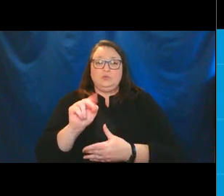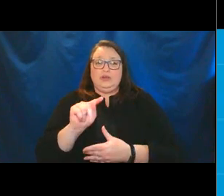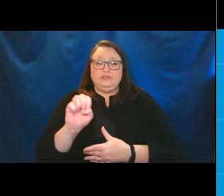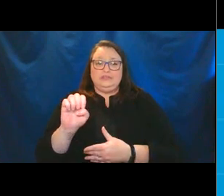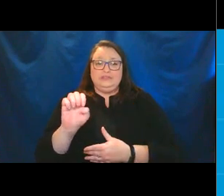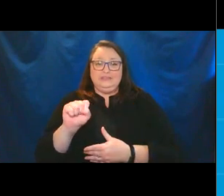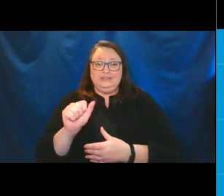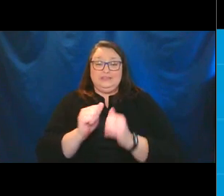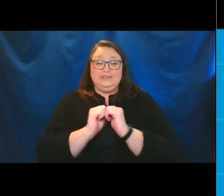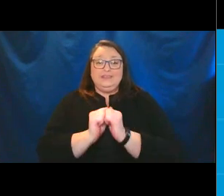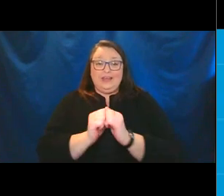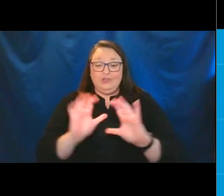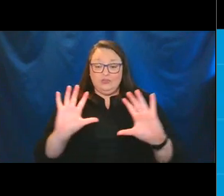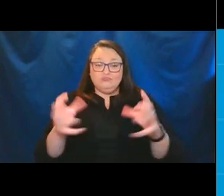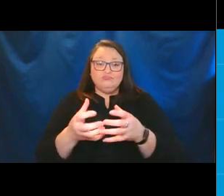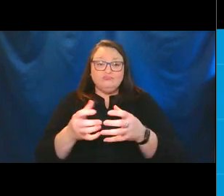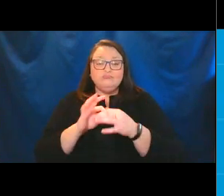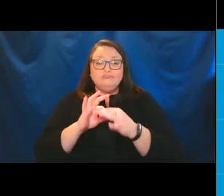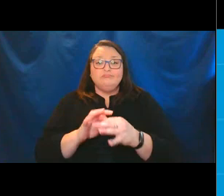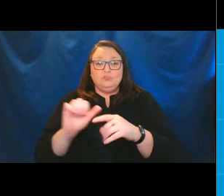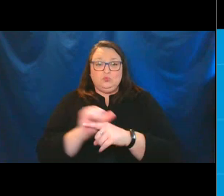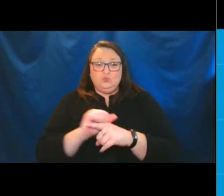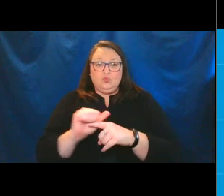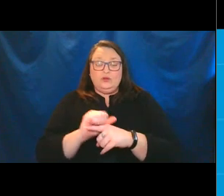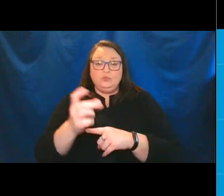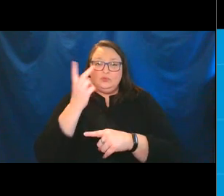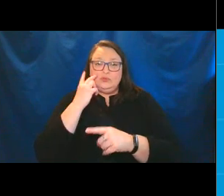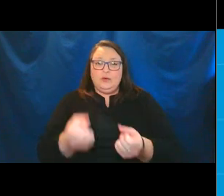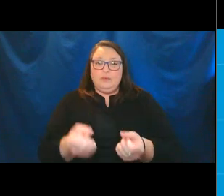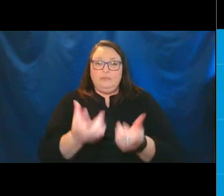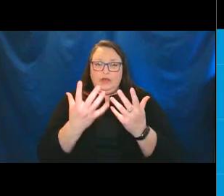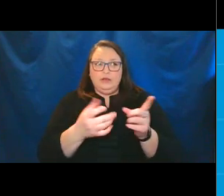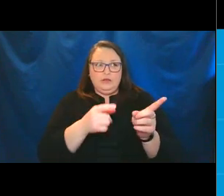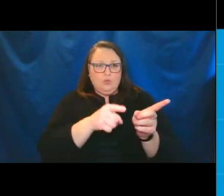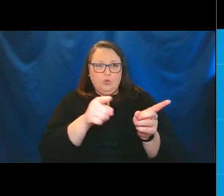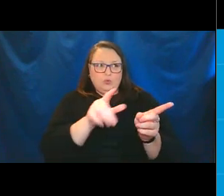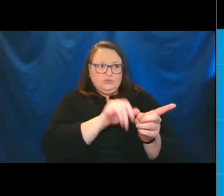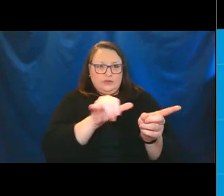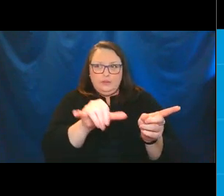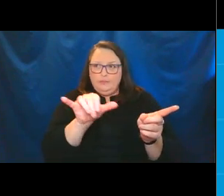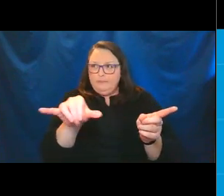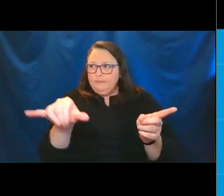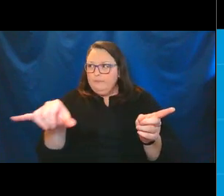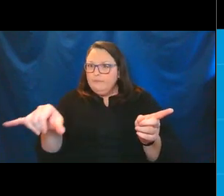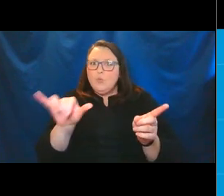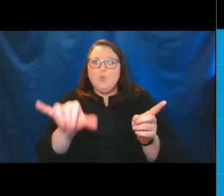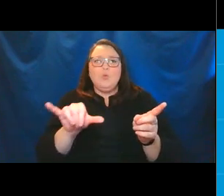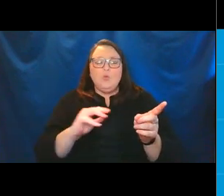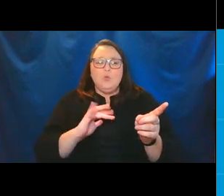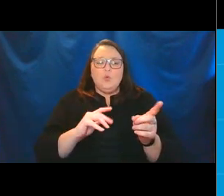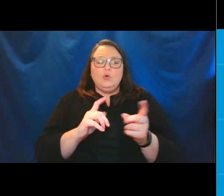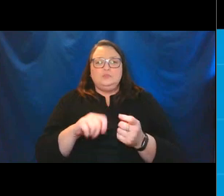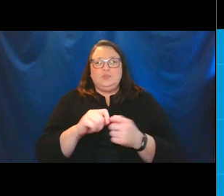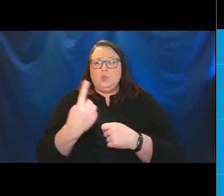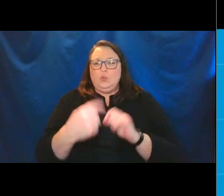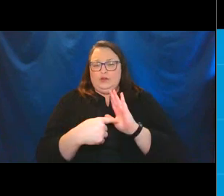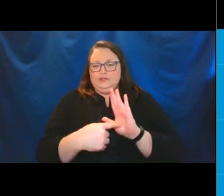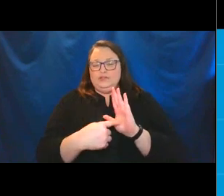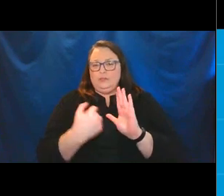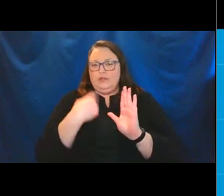training efforts, because we saw a lot of potential duplication efforts underway. Especially one of the examples